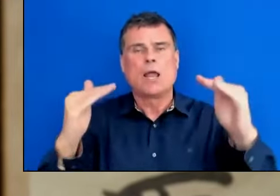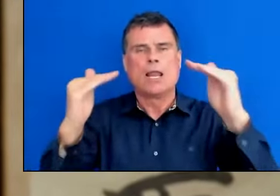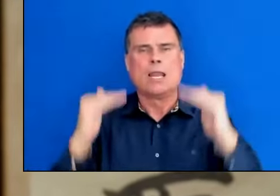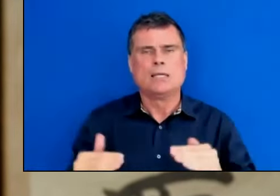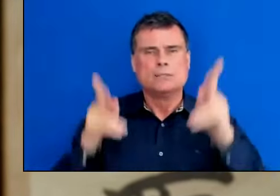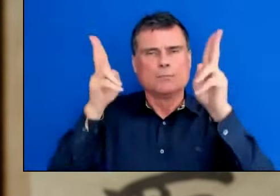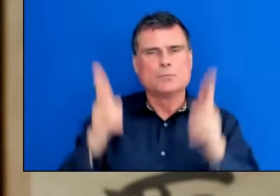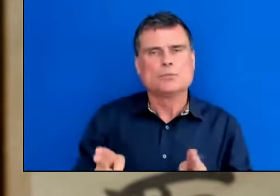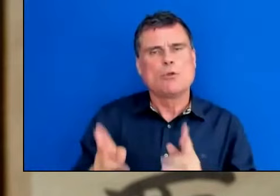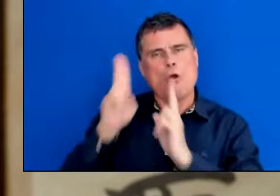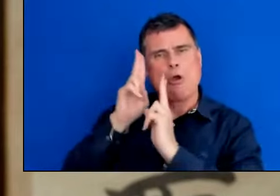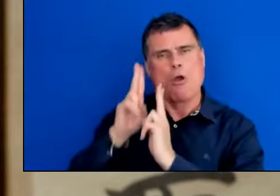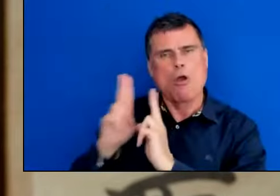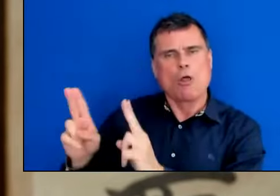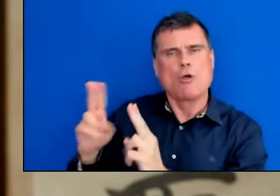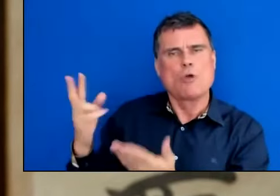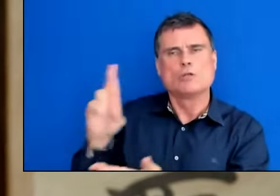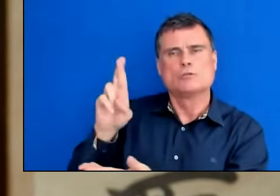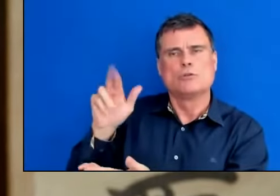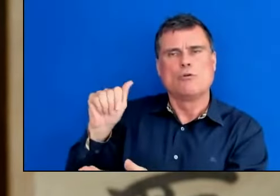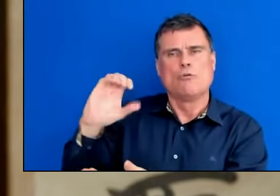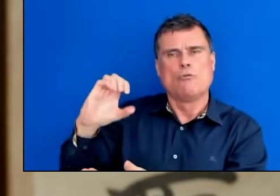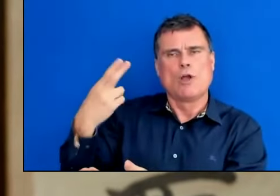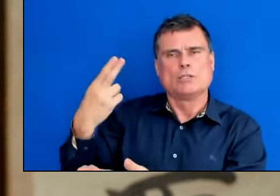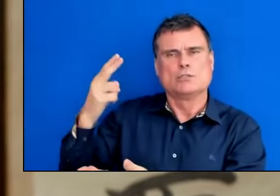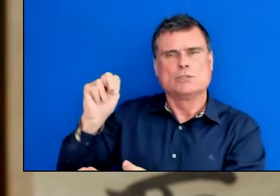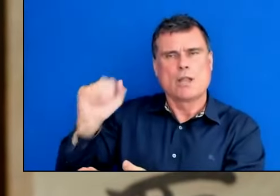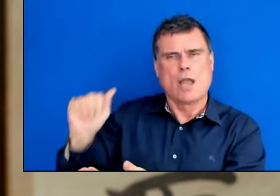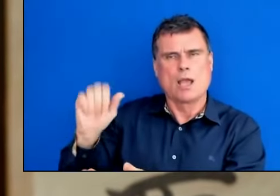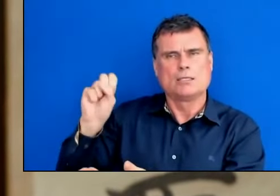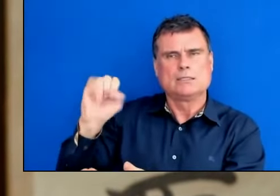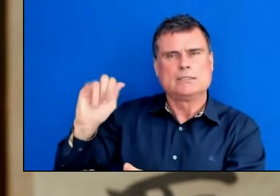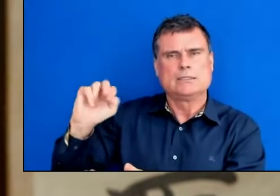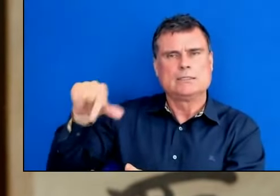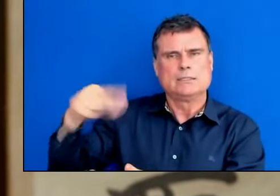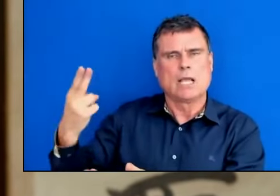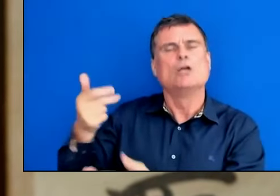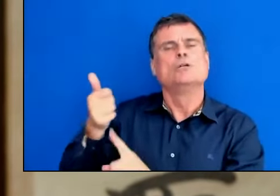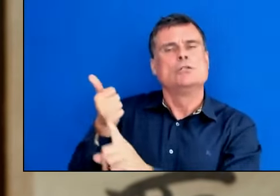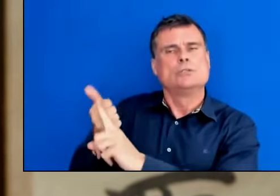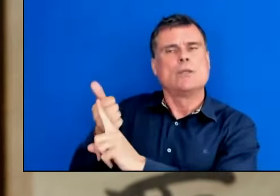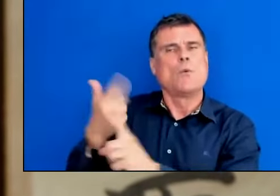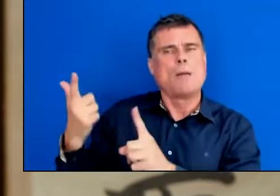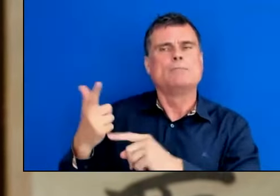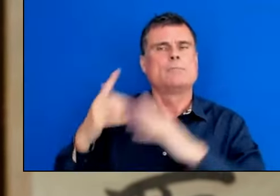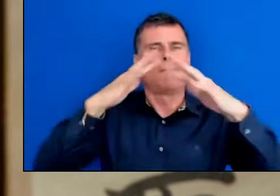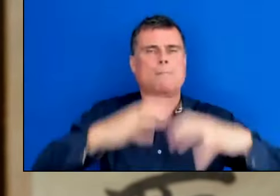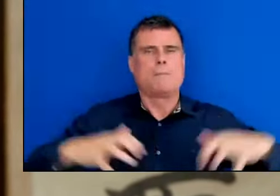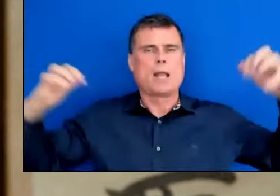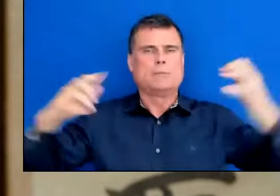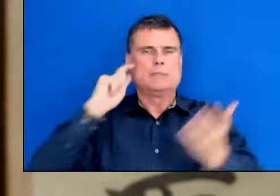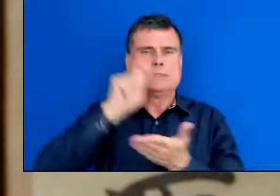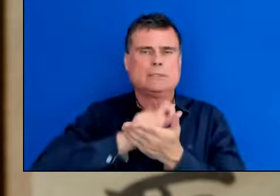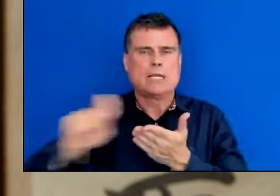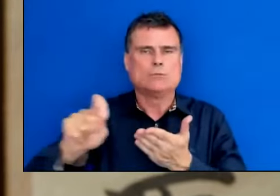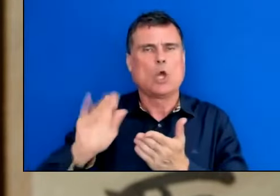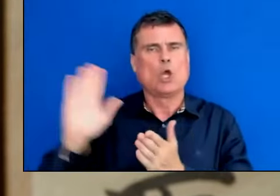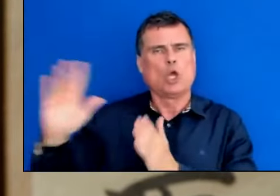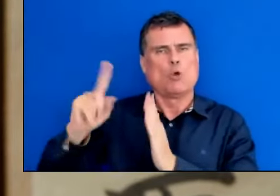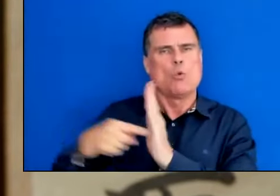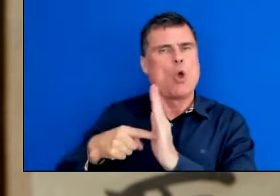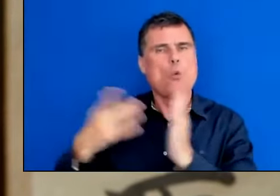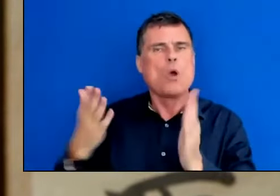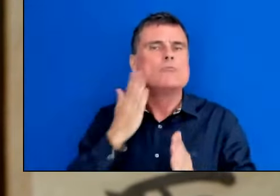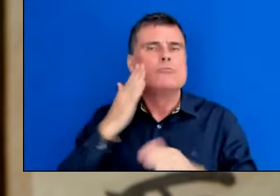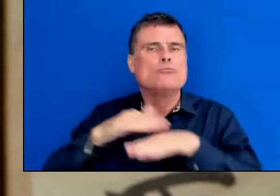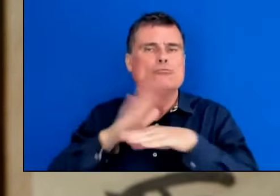like to introduce Honourable Rachna Singh, BC's first Parliamentary Secretary for Anti-Racism Initiatives. In this position, she's been leading government's